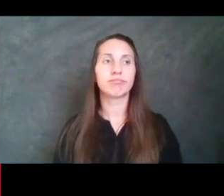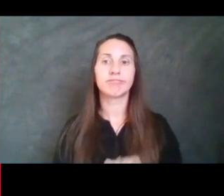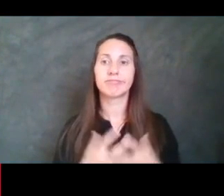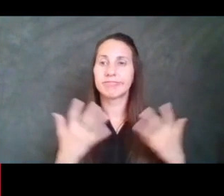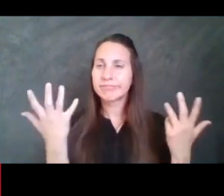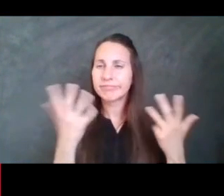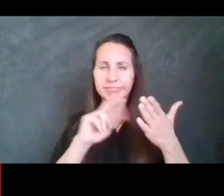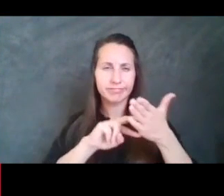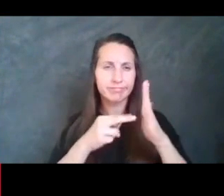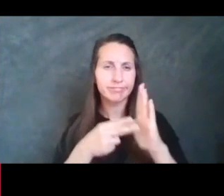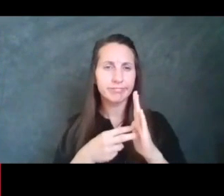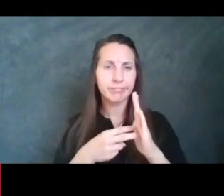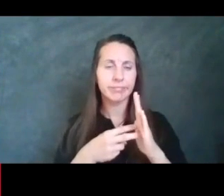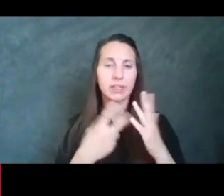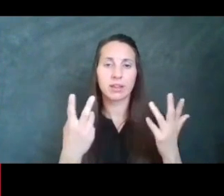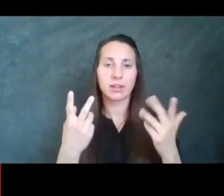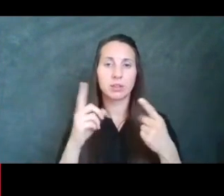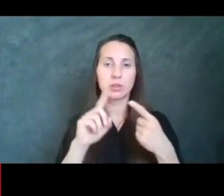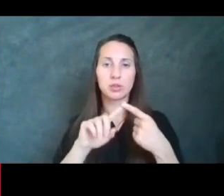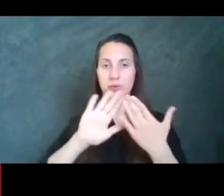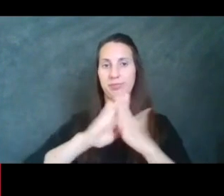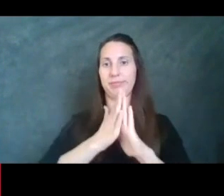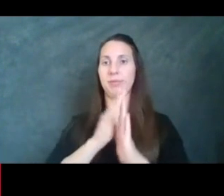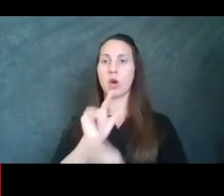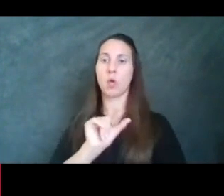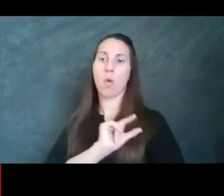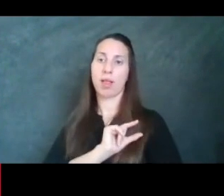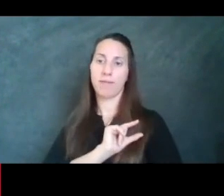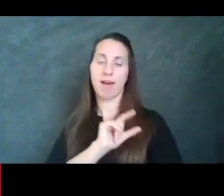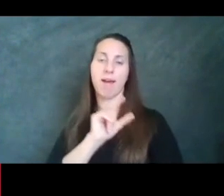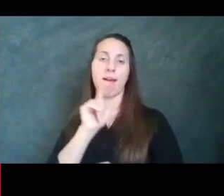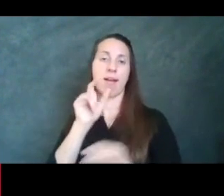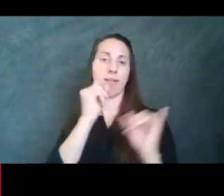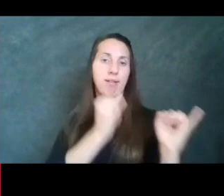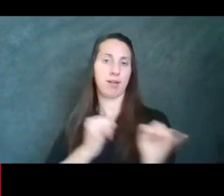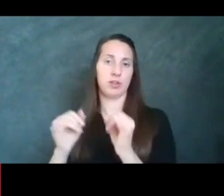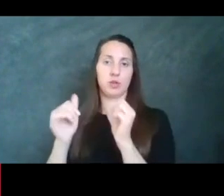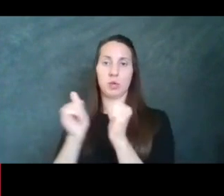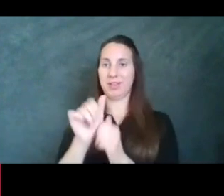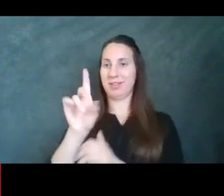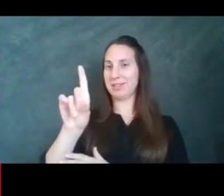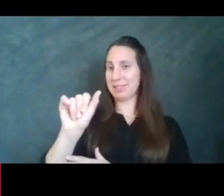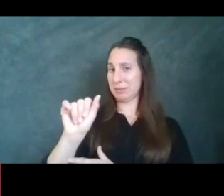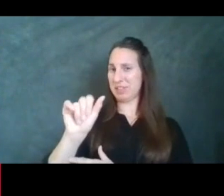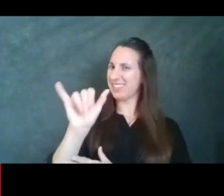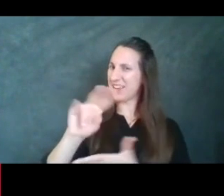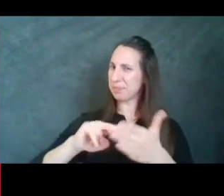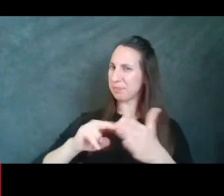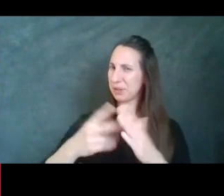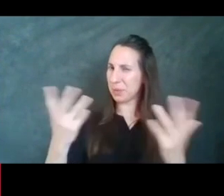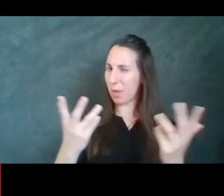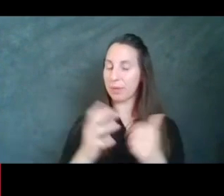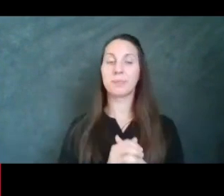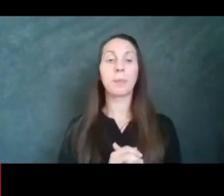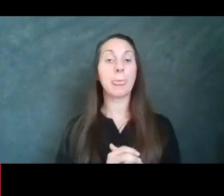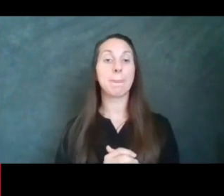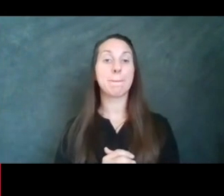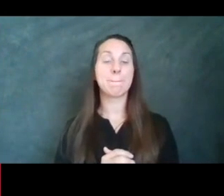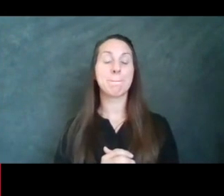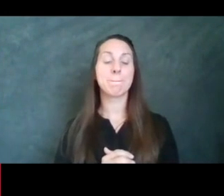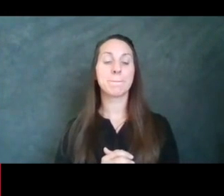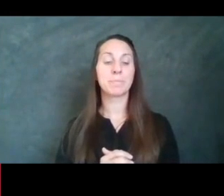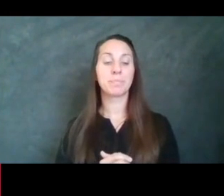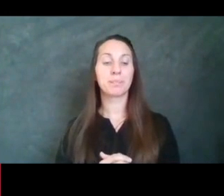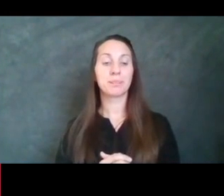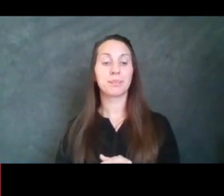it mean to be a qualified individual with a disability? Those who are covered by Title